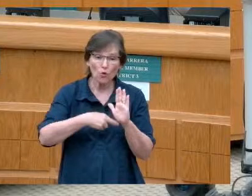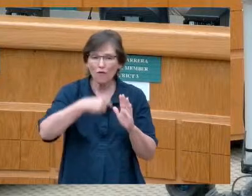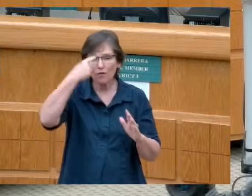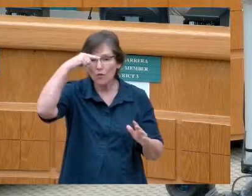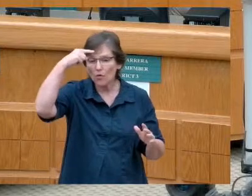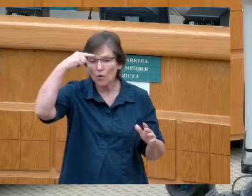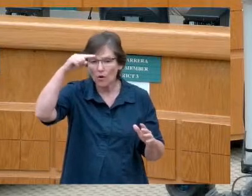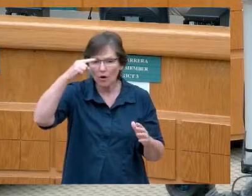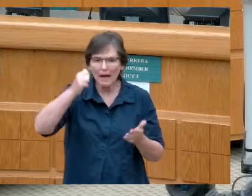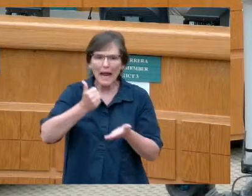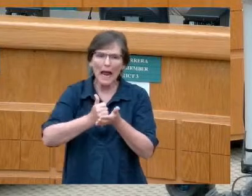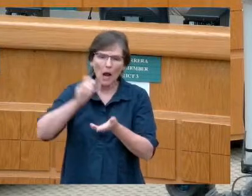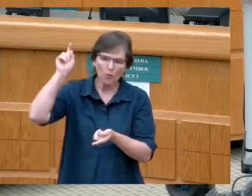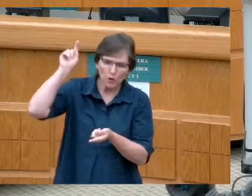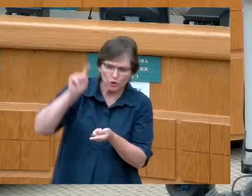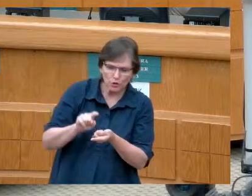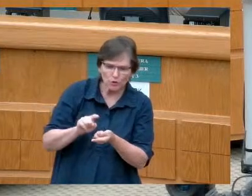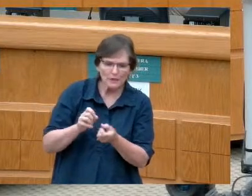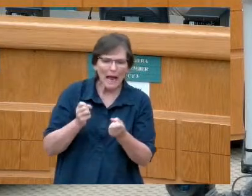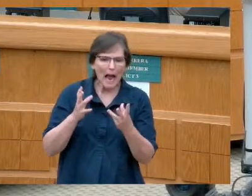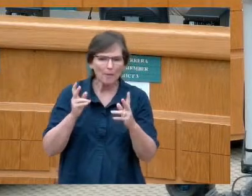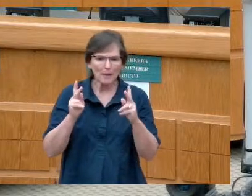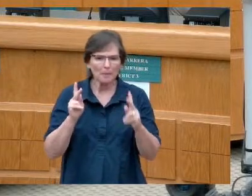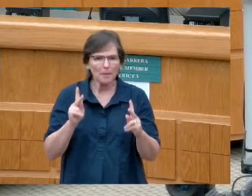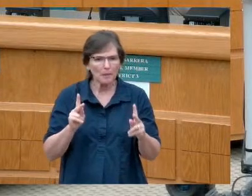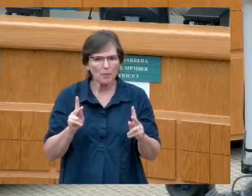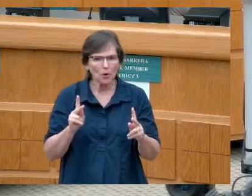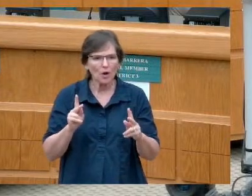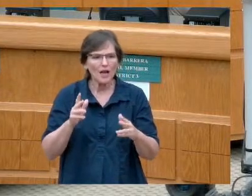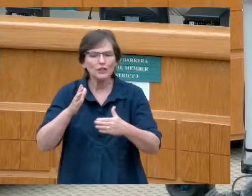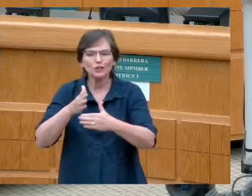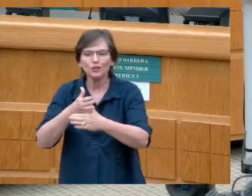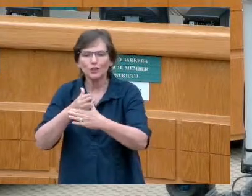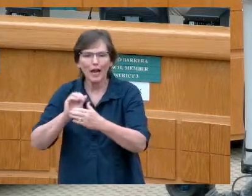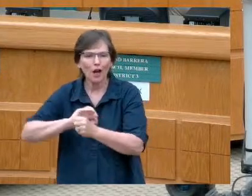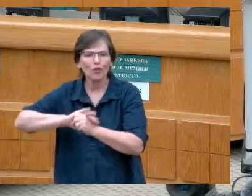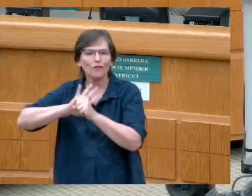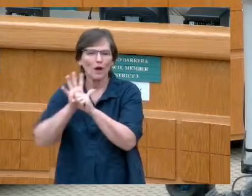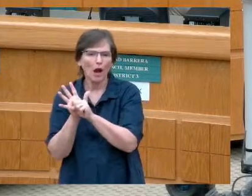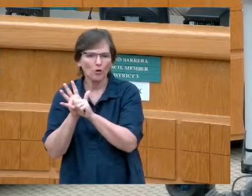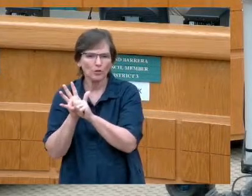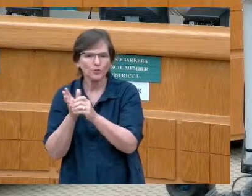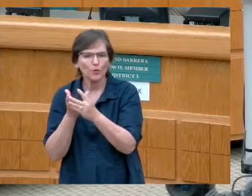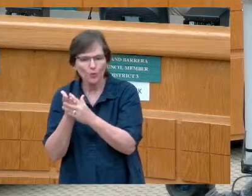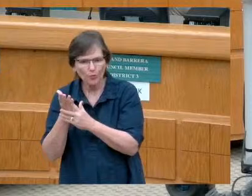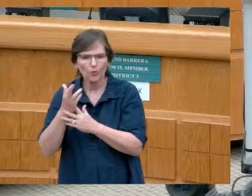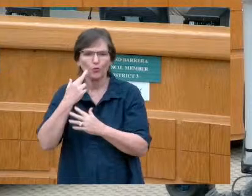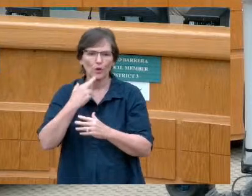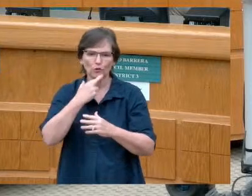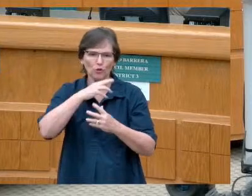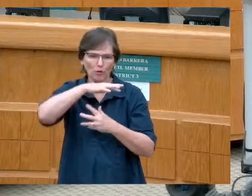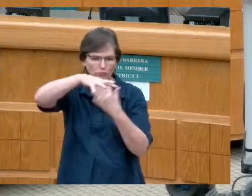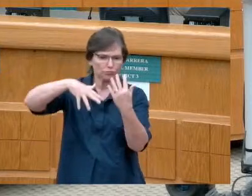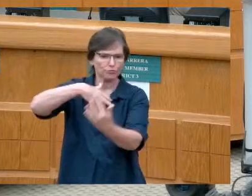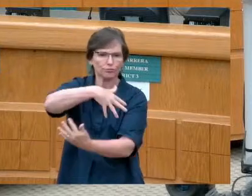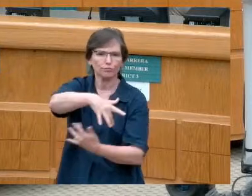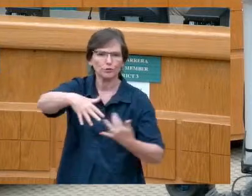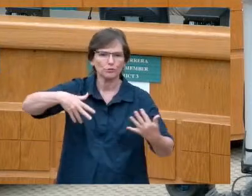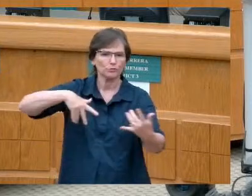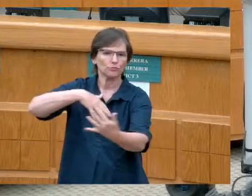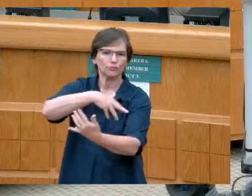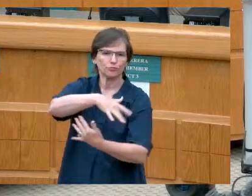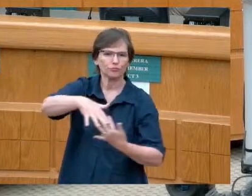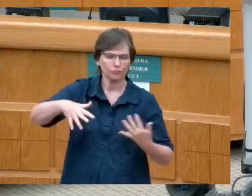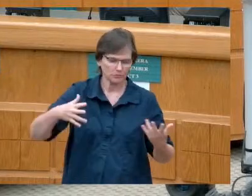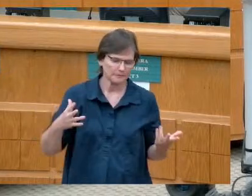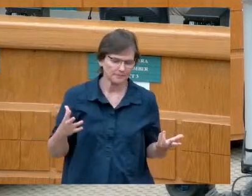of droplets that express from each individual and keep the restaurant safe for those people that are there. Okay, so we